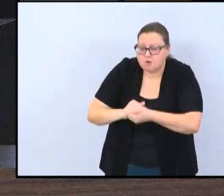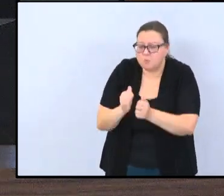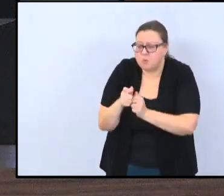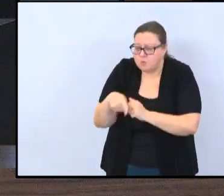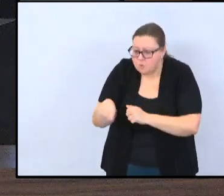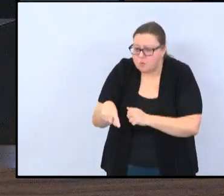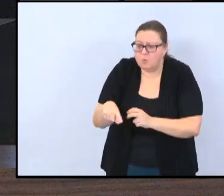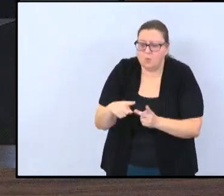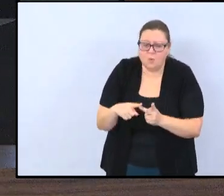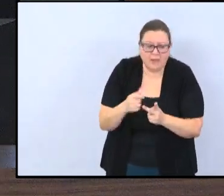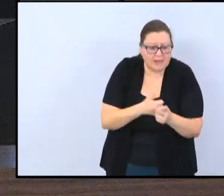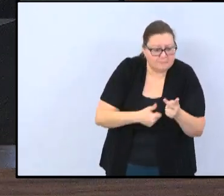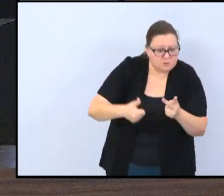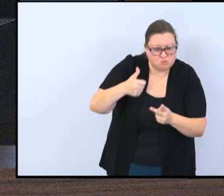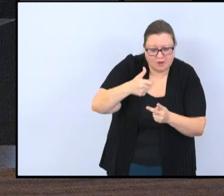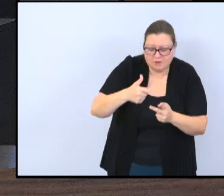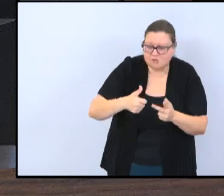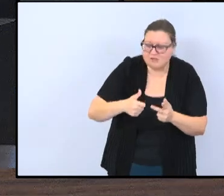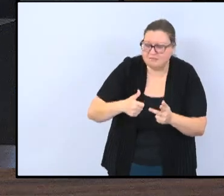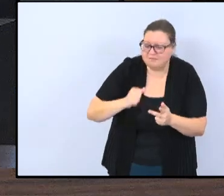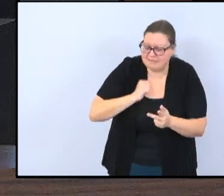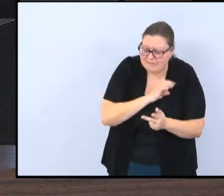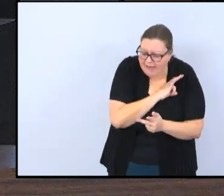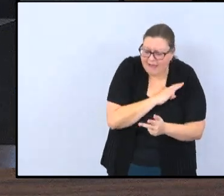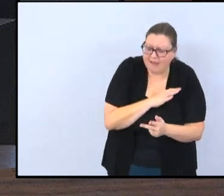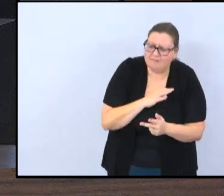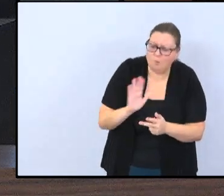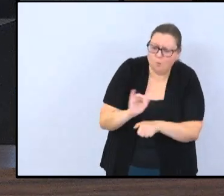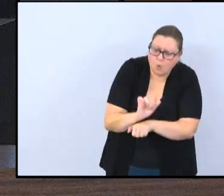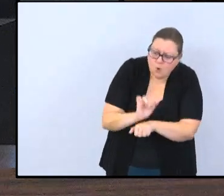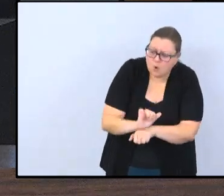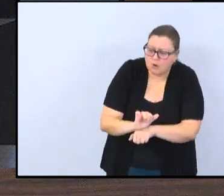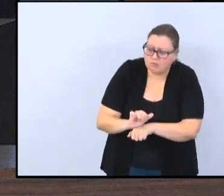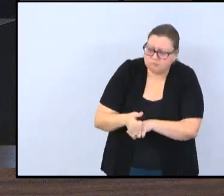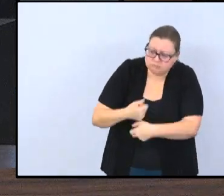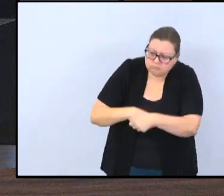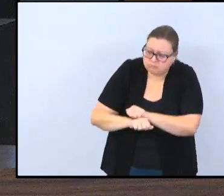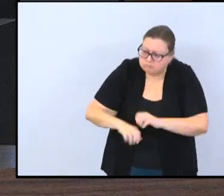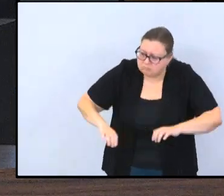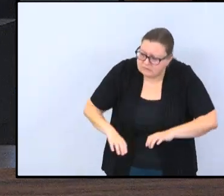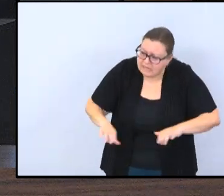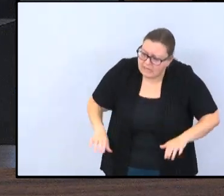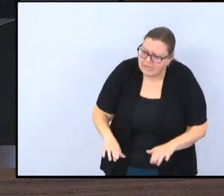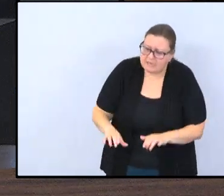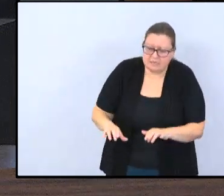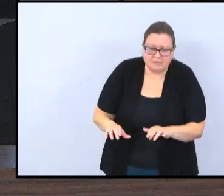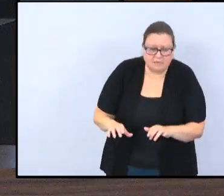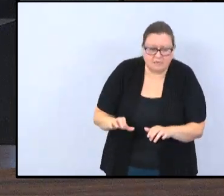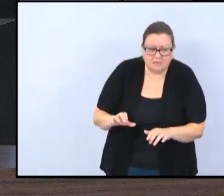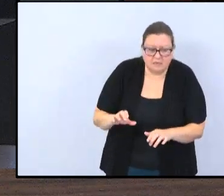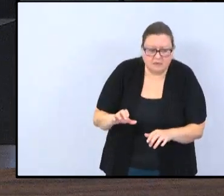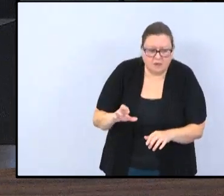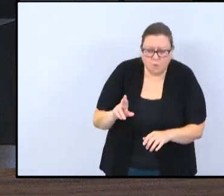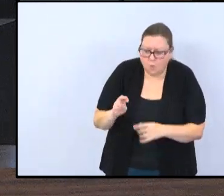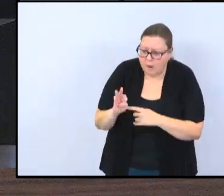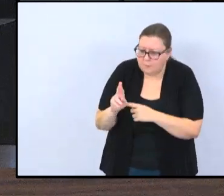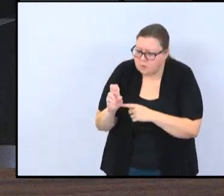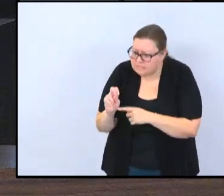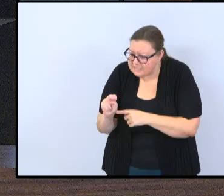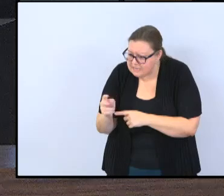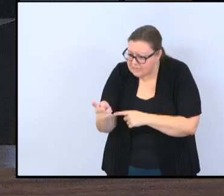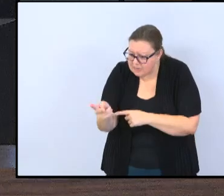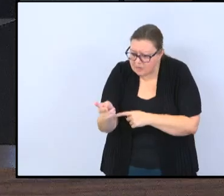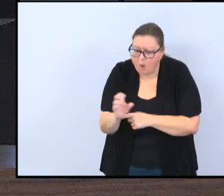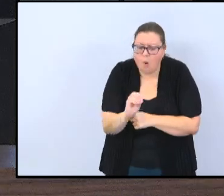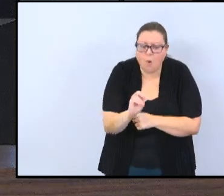thankful for our administration and the work that you guys have done, and even O'Connell Robertson and all that you guys have